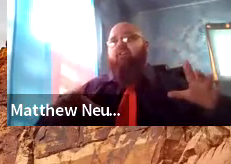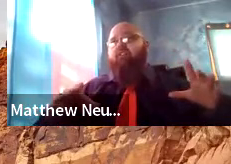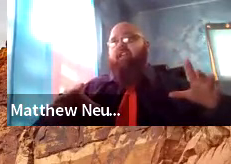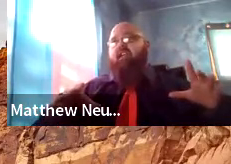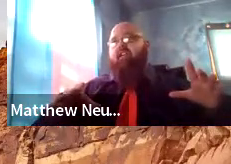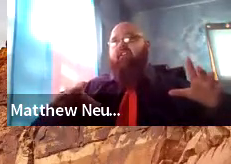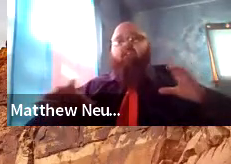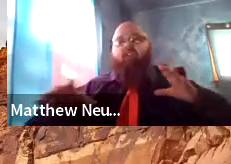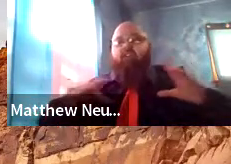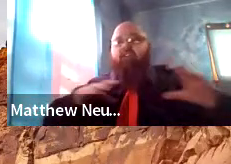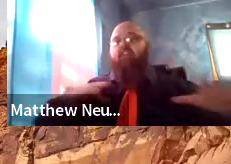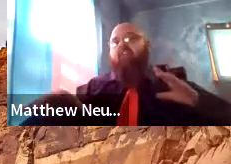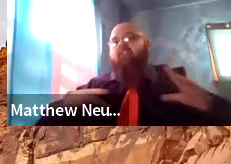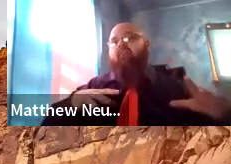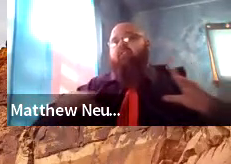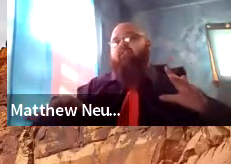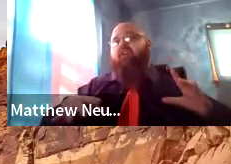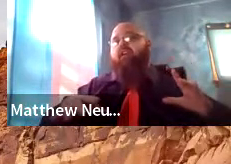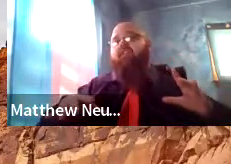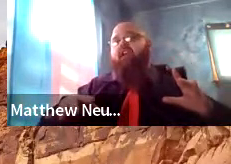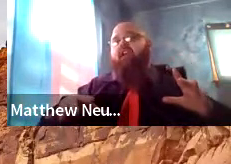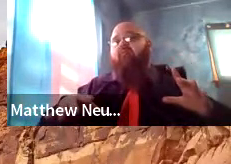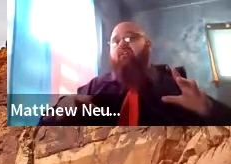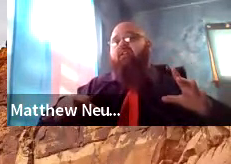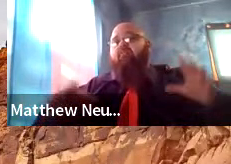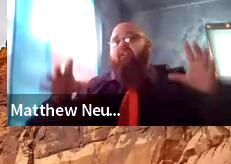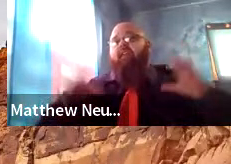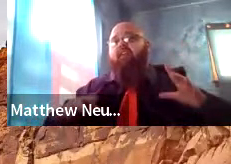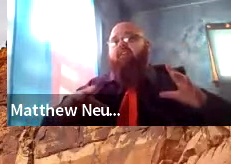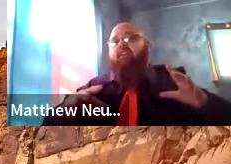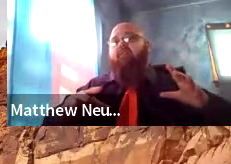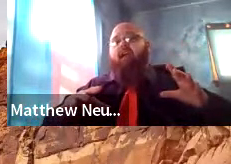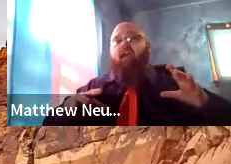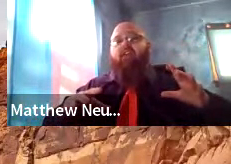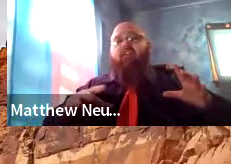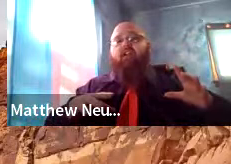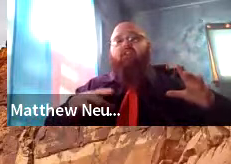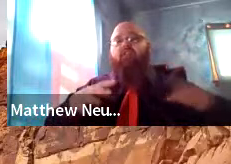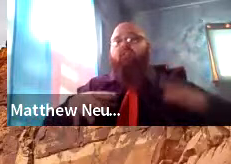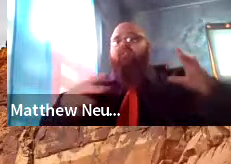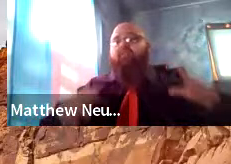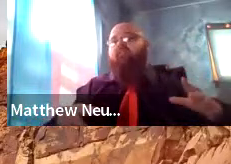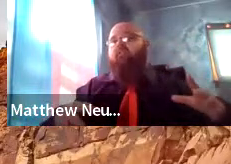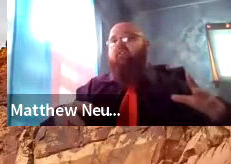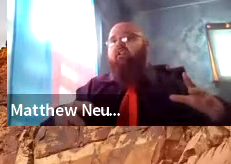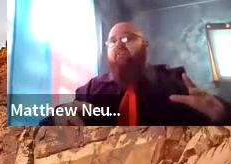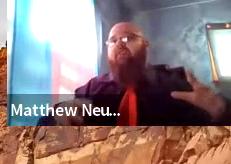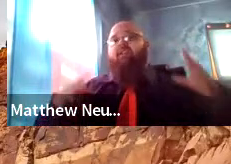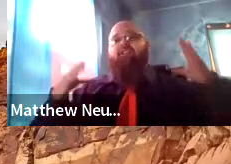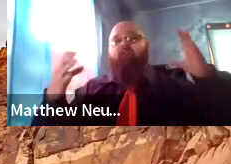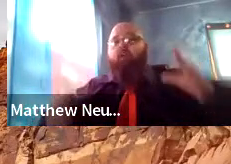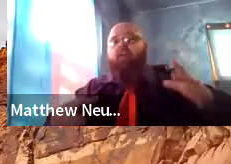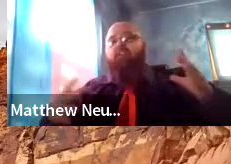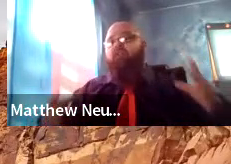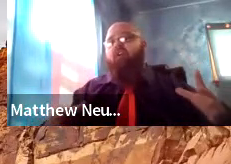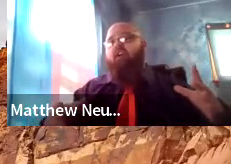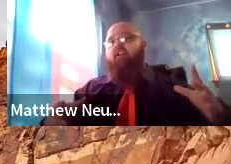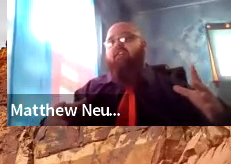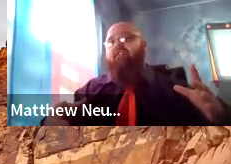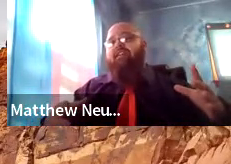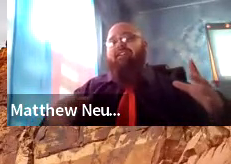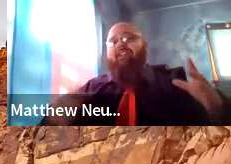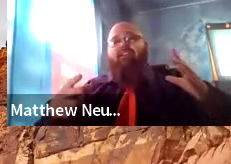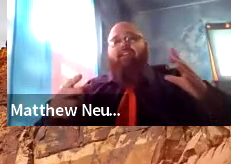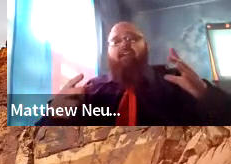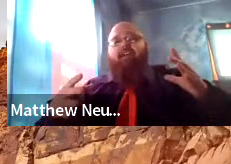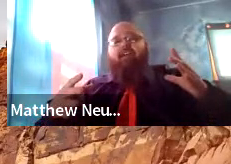to understand that there is that level of mistrust because of the past of who's stepping forward, because there was